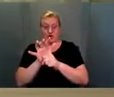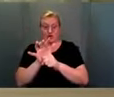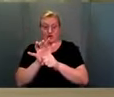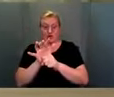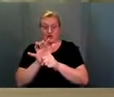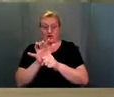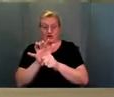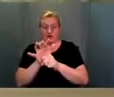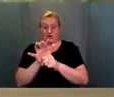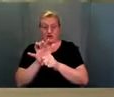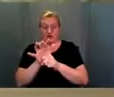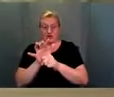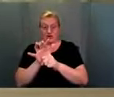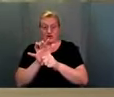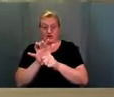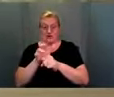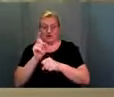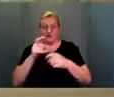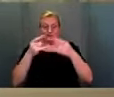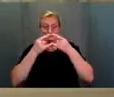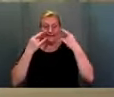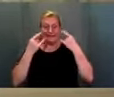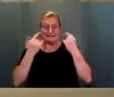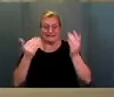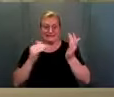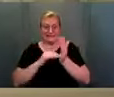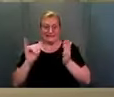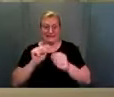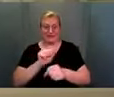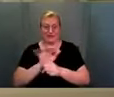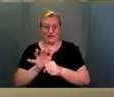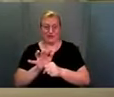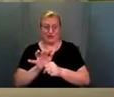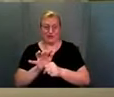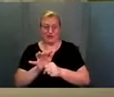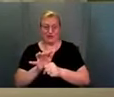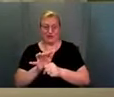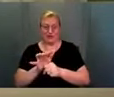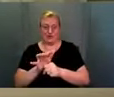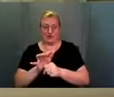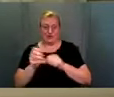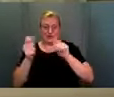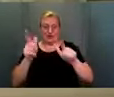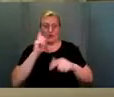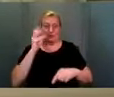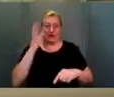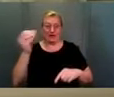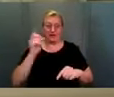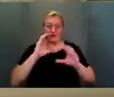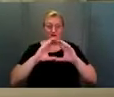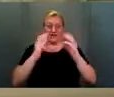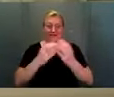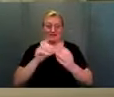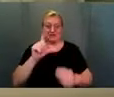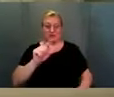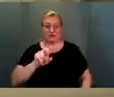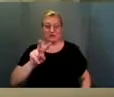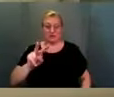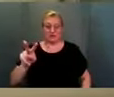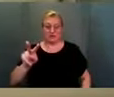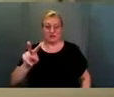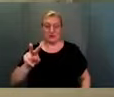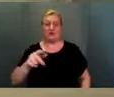you put masks on like you're reliving COVID. But everybody will be outside for the class of 2022, but we're in here 2020 and